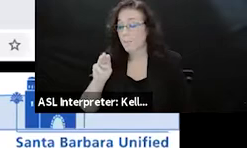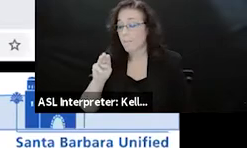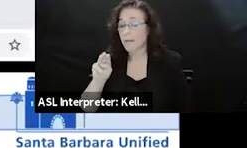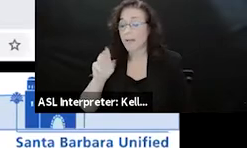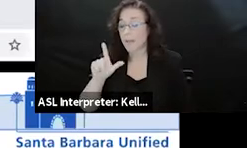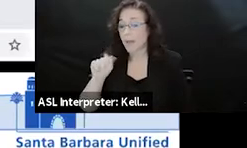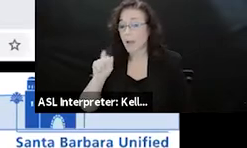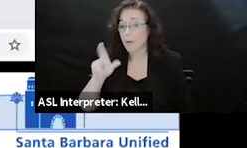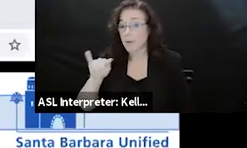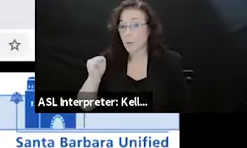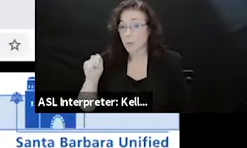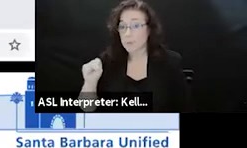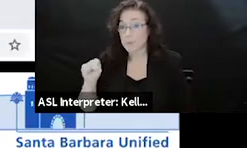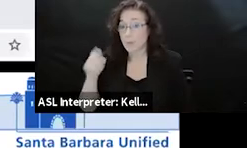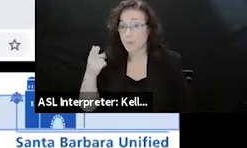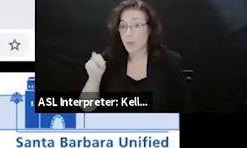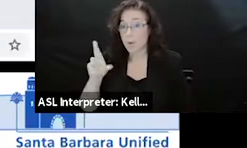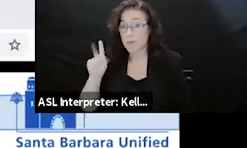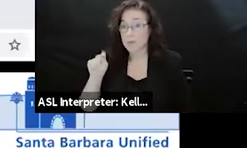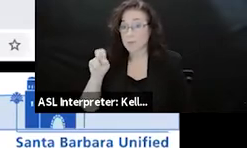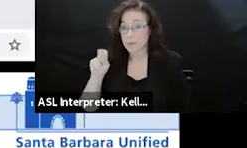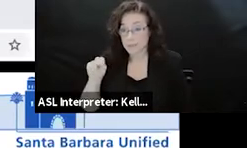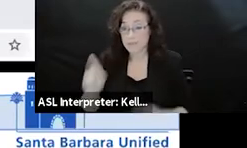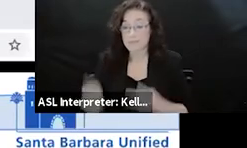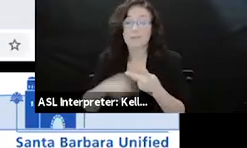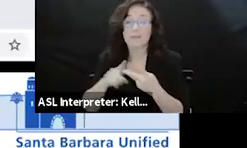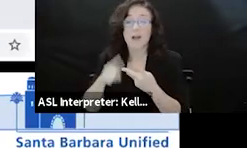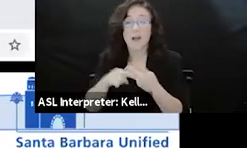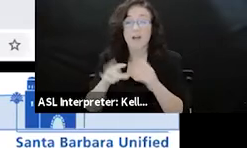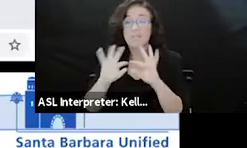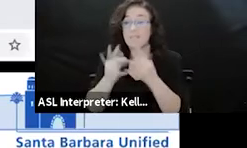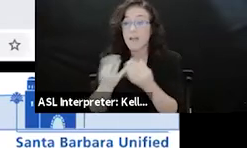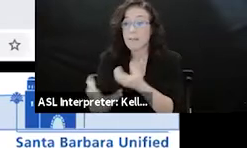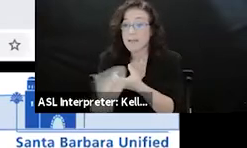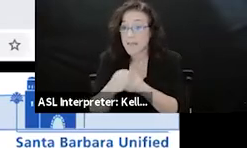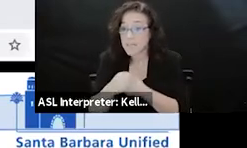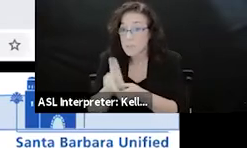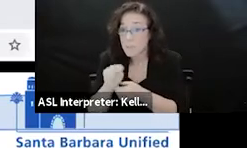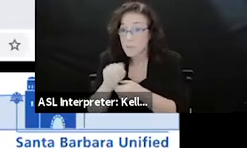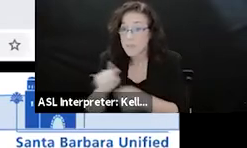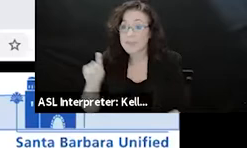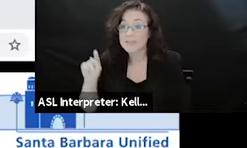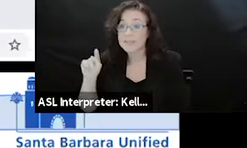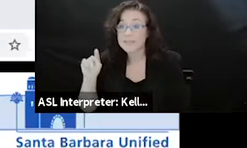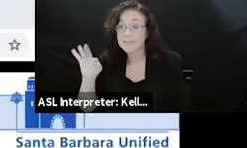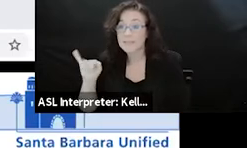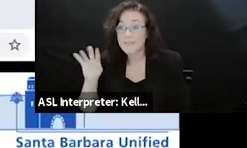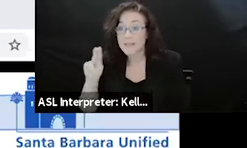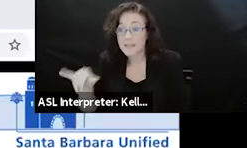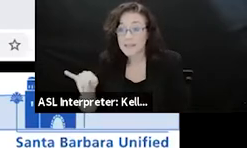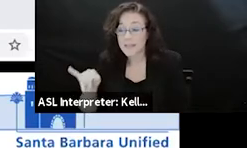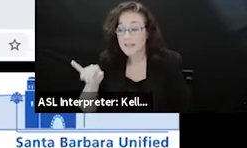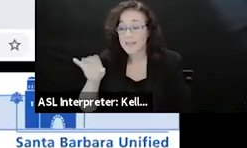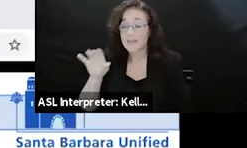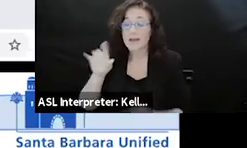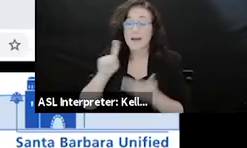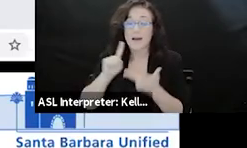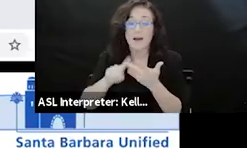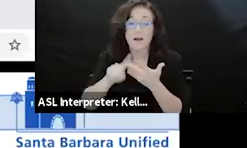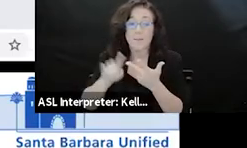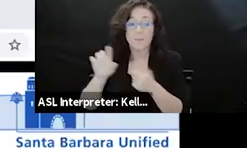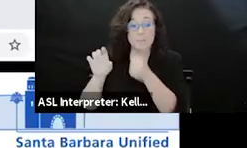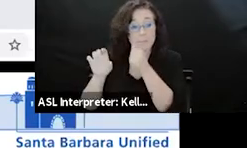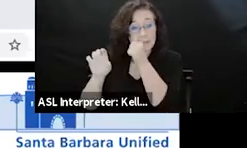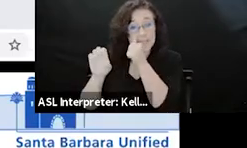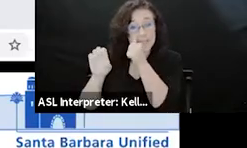engagement unit tiffany carson um edith cortes from our peak and avid counselor from santa